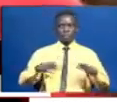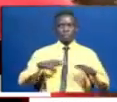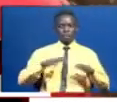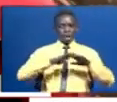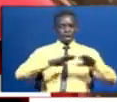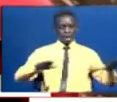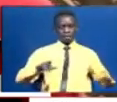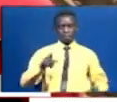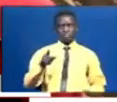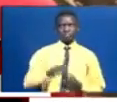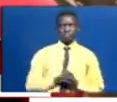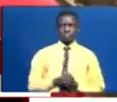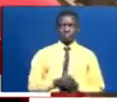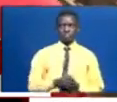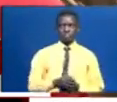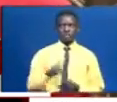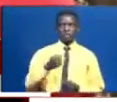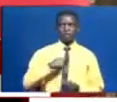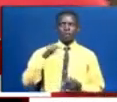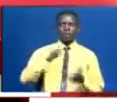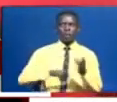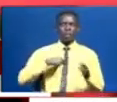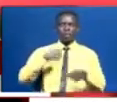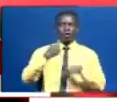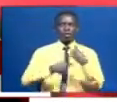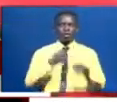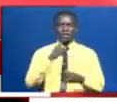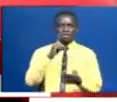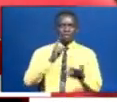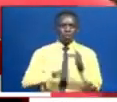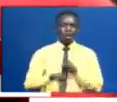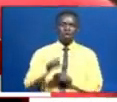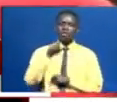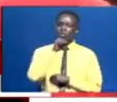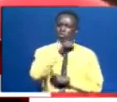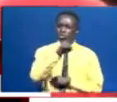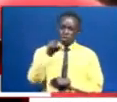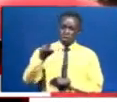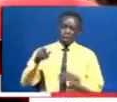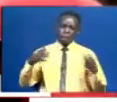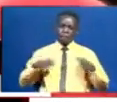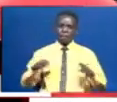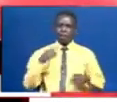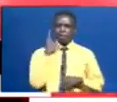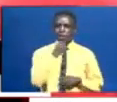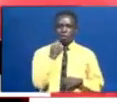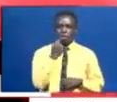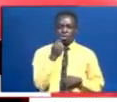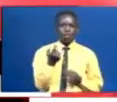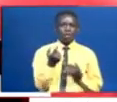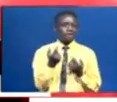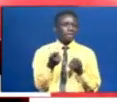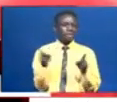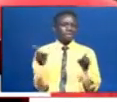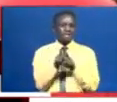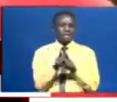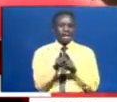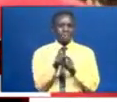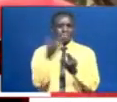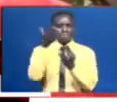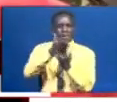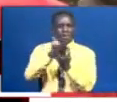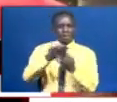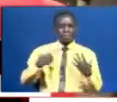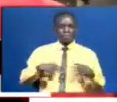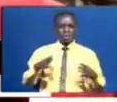Ambayo ndio mimi ninashinda nikisema hawa mabroka mnakubalia hapa bila kutumia ofisi za serikali wanaleta